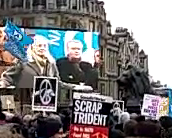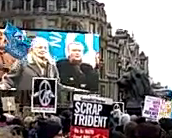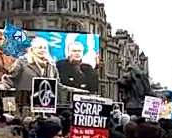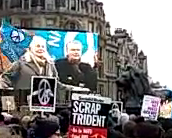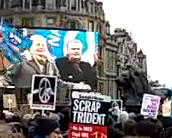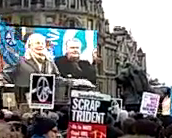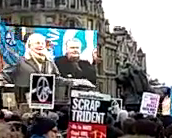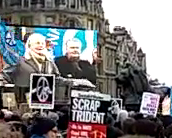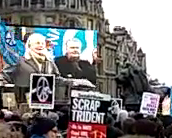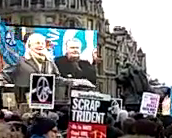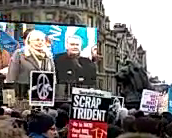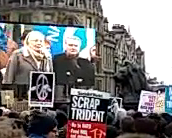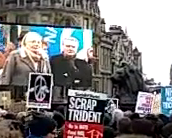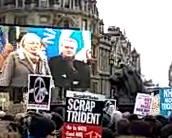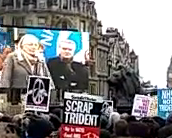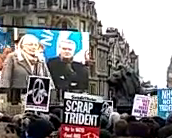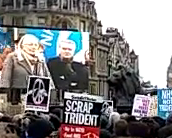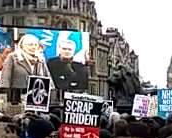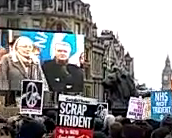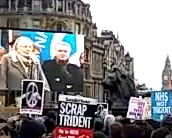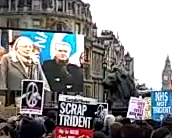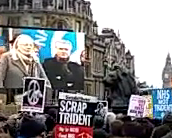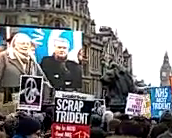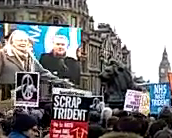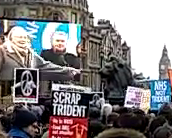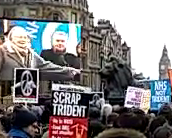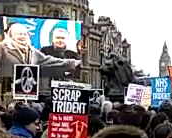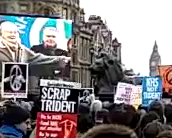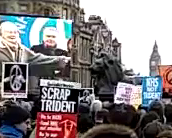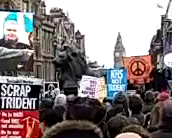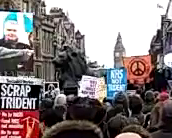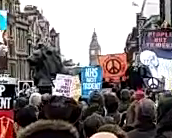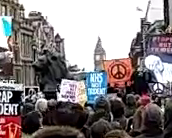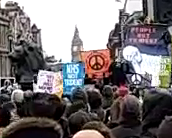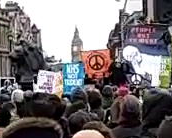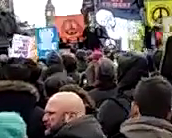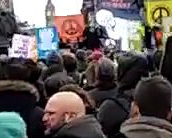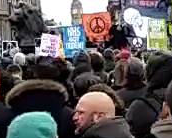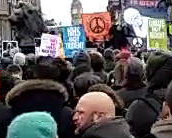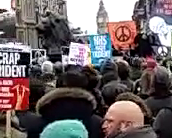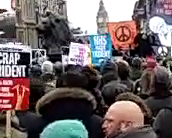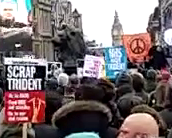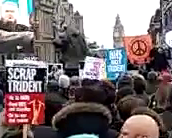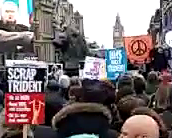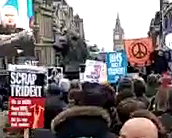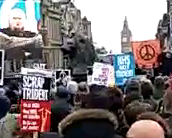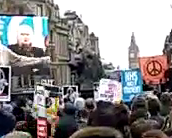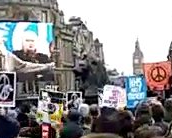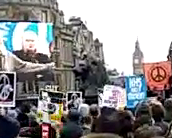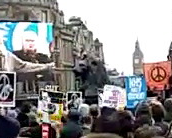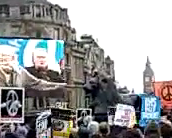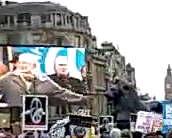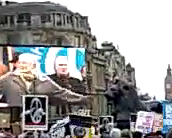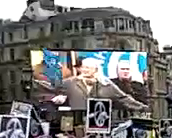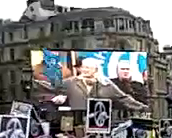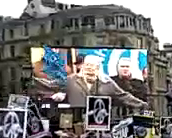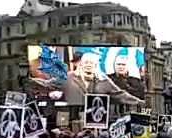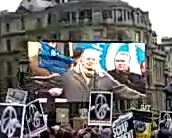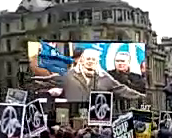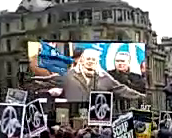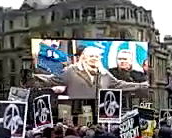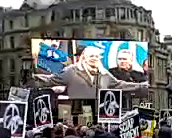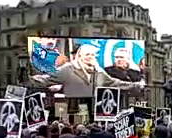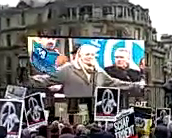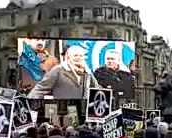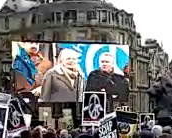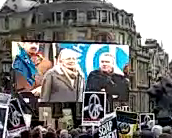possible. I'm so proud of you today. And Jeremy, Nicholas,